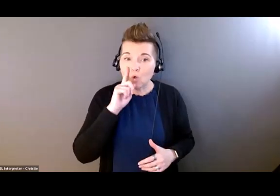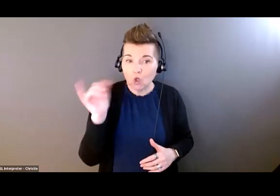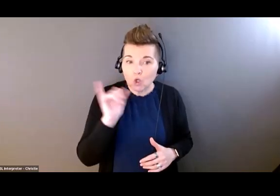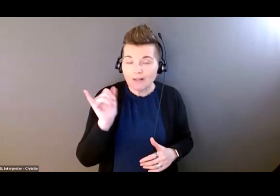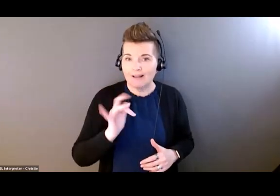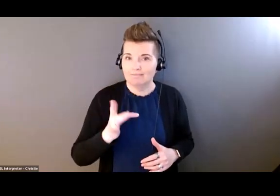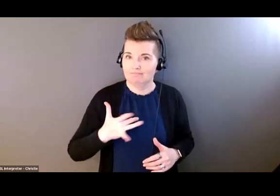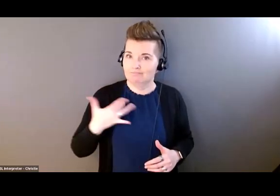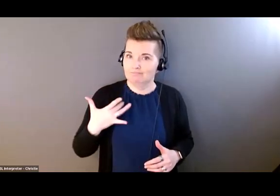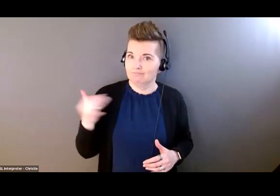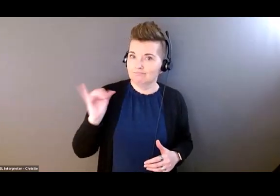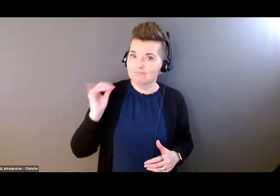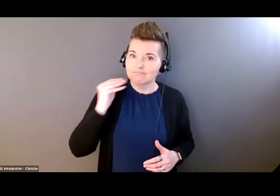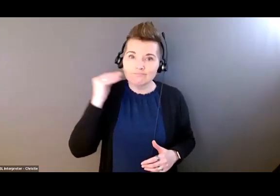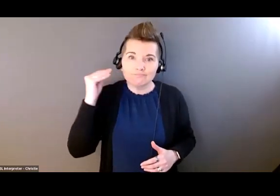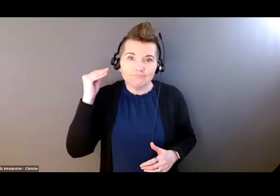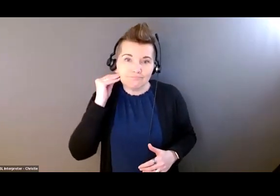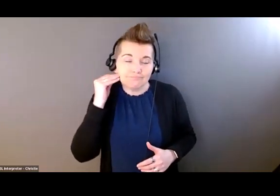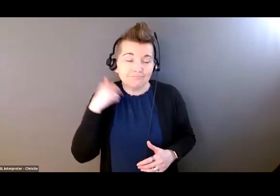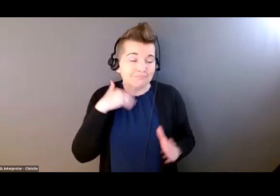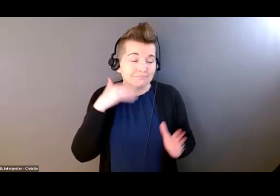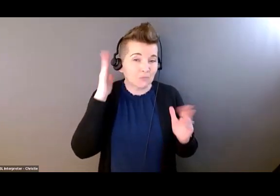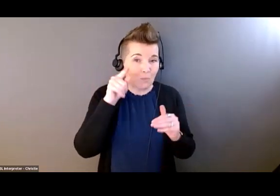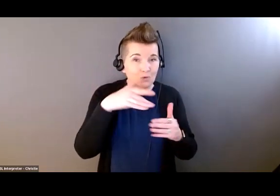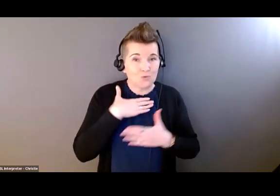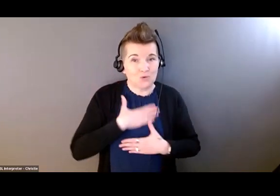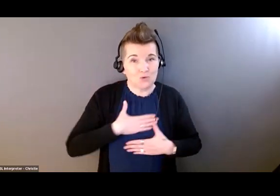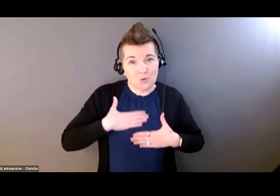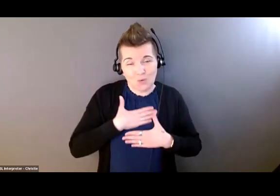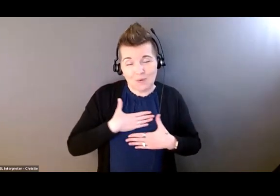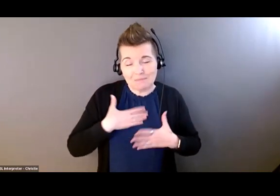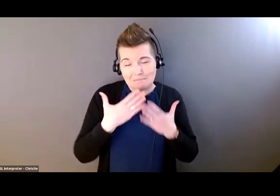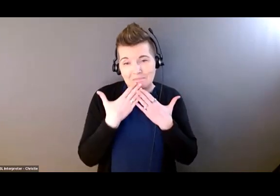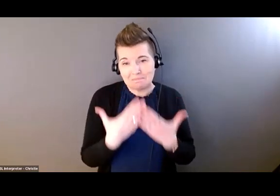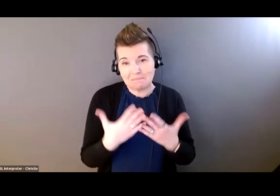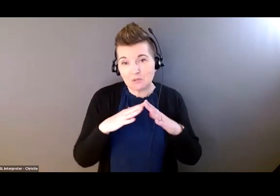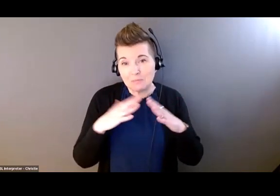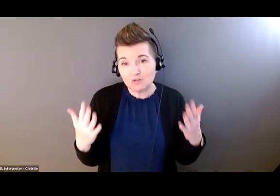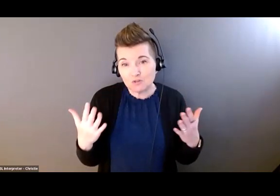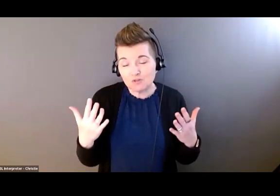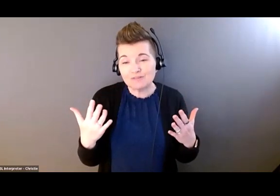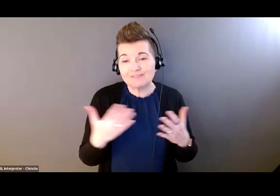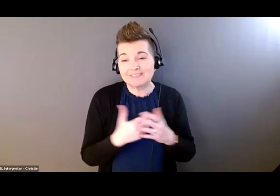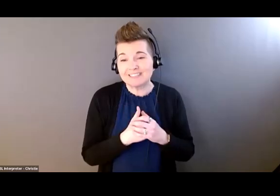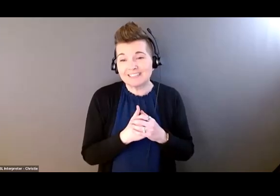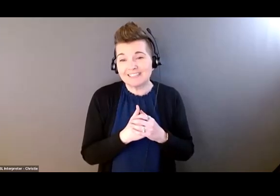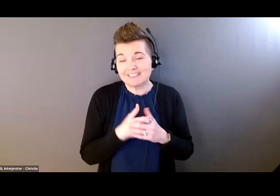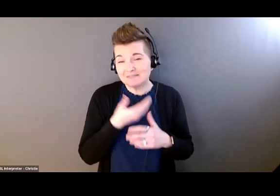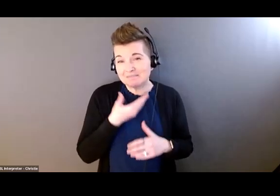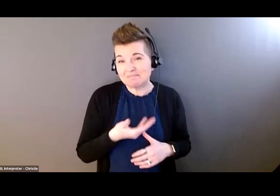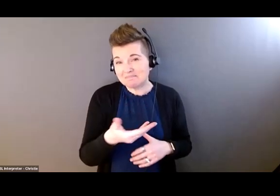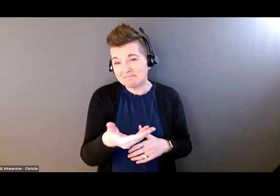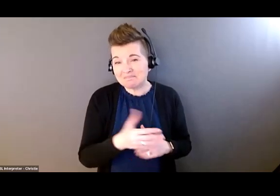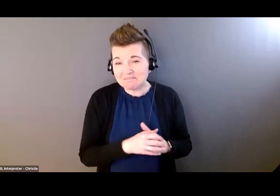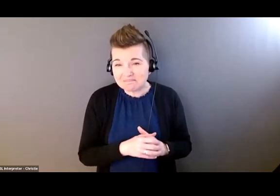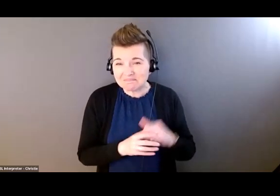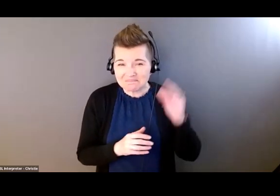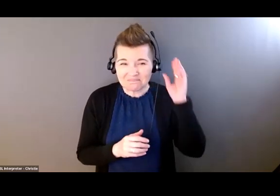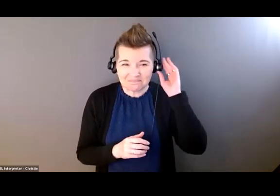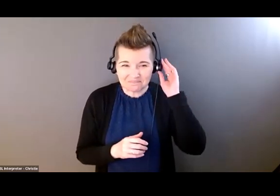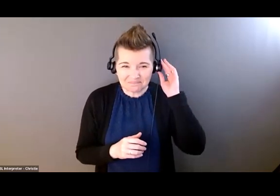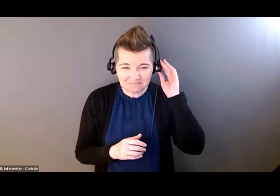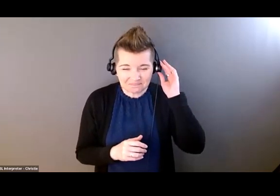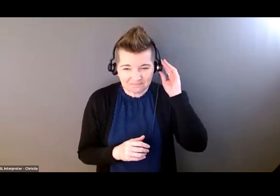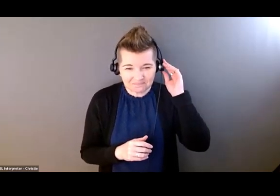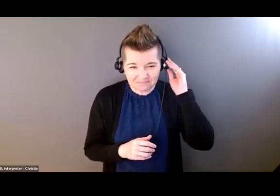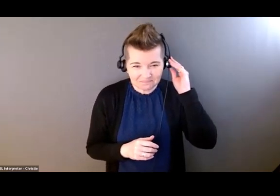clip about George's house and what it looks like to feel like a home. And yeah, so I hope you enjoy it. And thank you